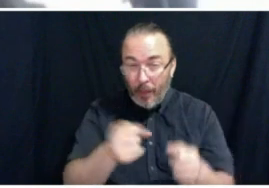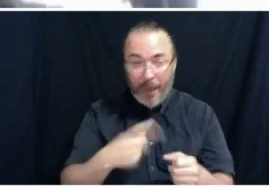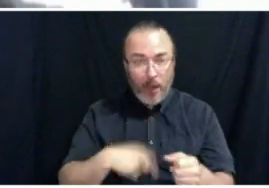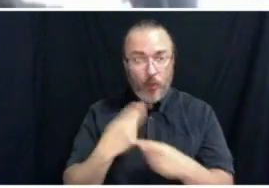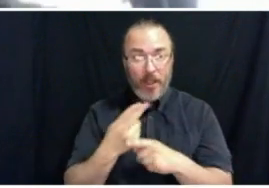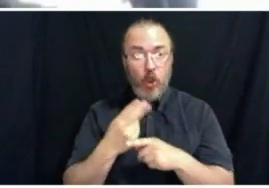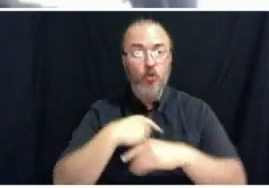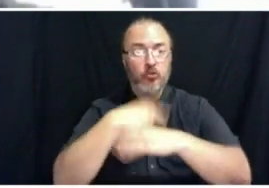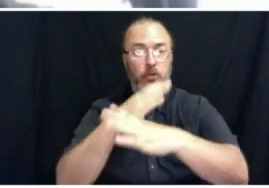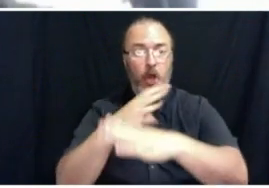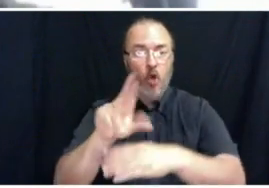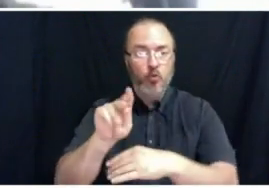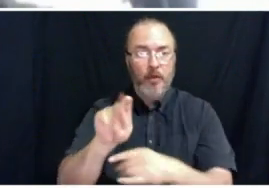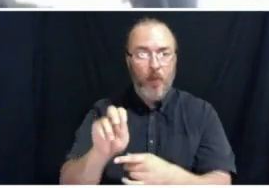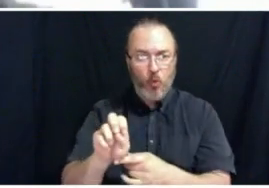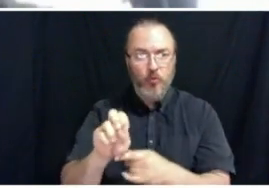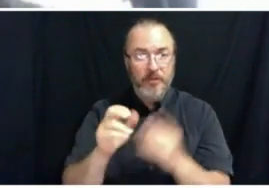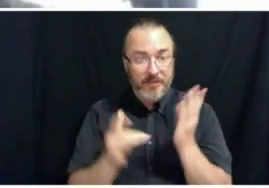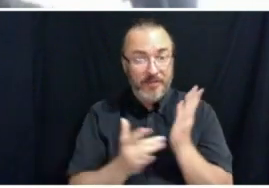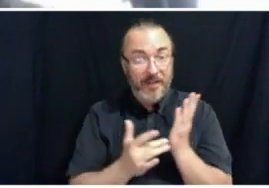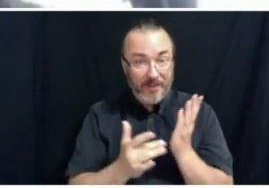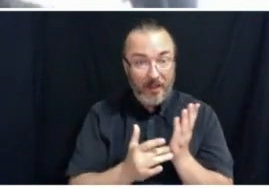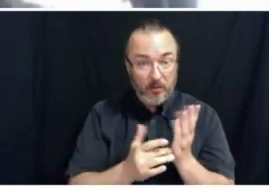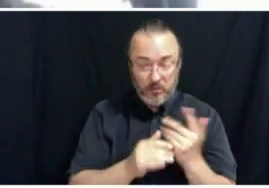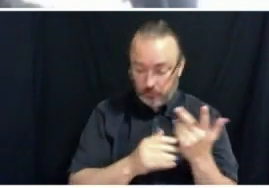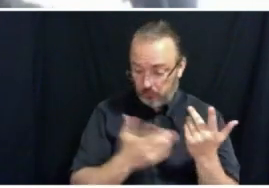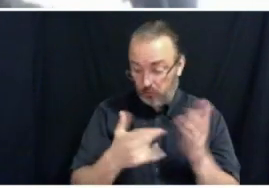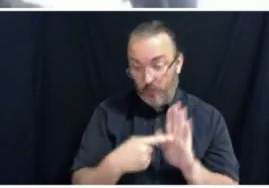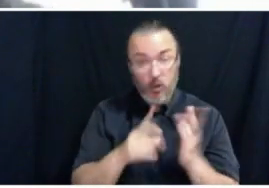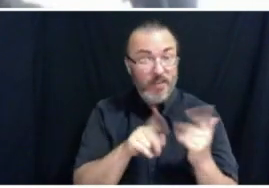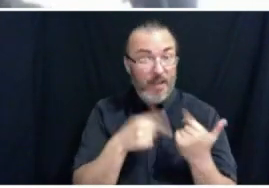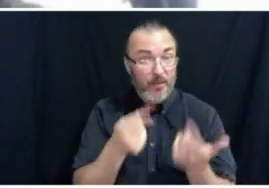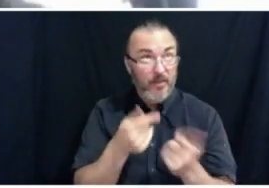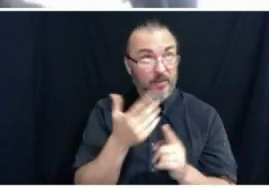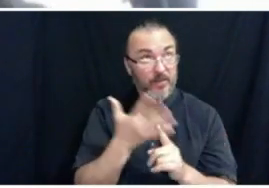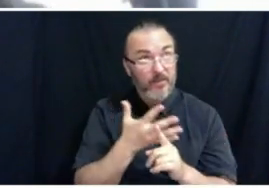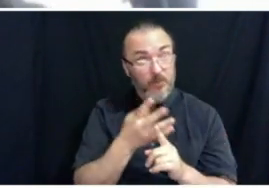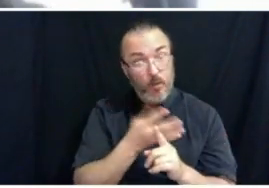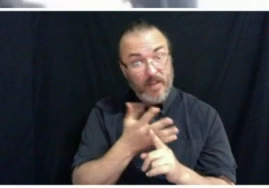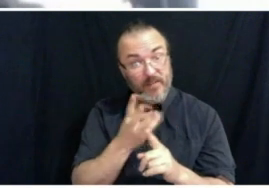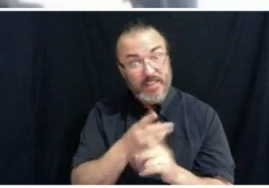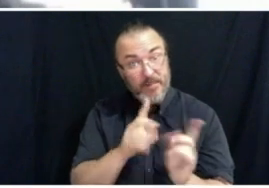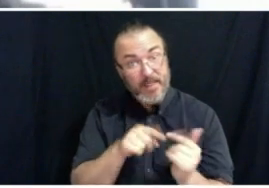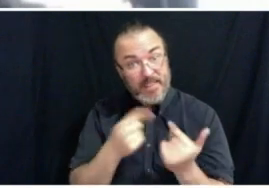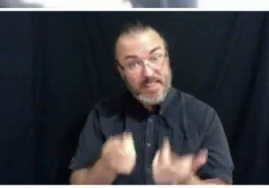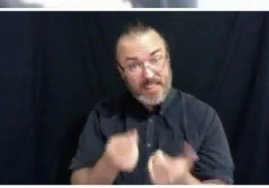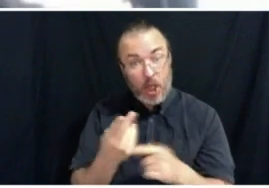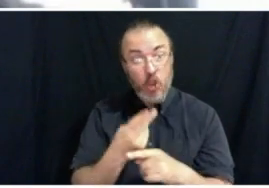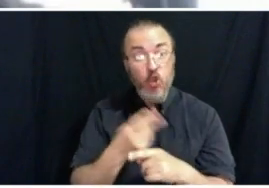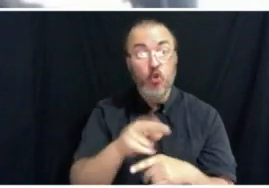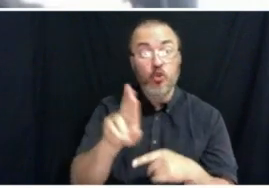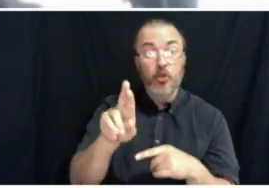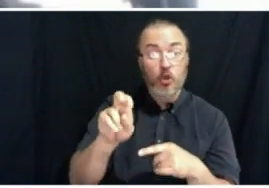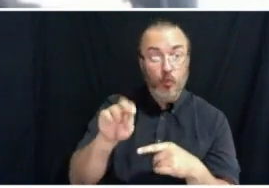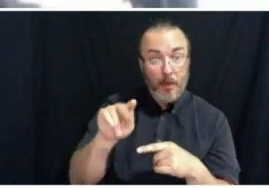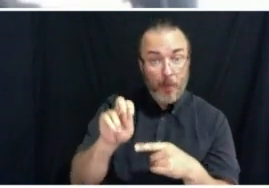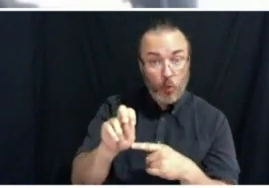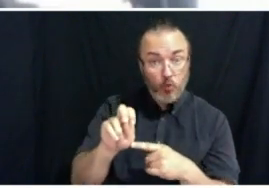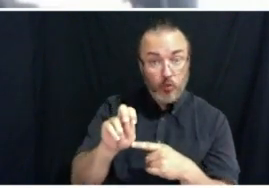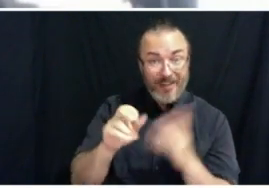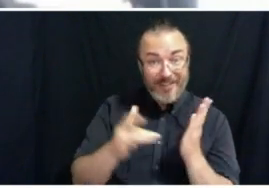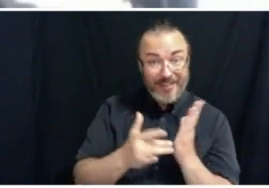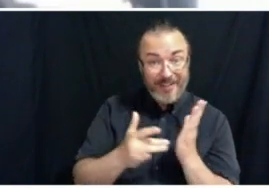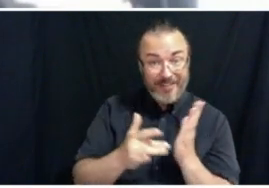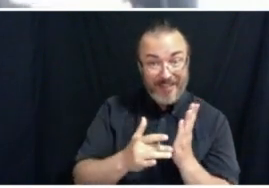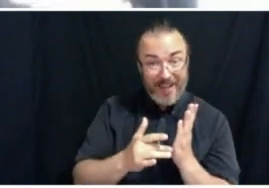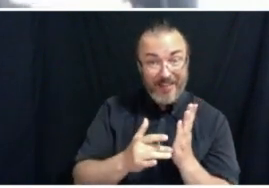the last 6 months or so, or last 4 or 5 months, have shown that using remote technologies, we can actually get to many,